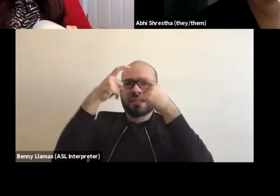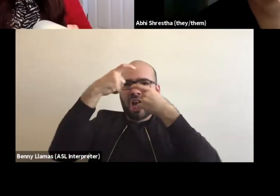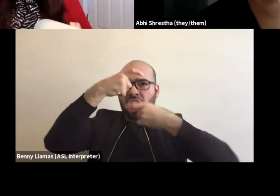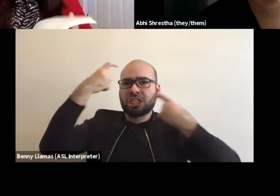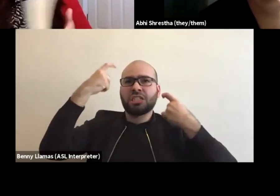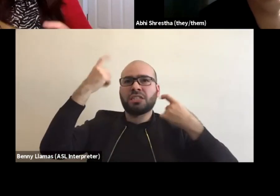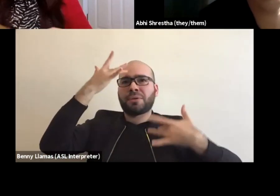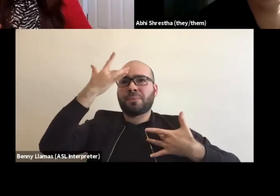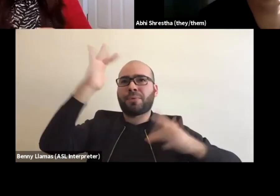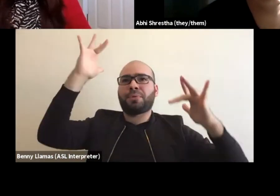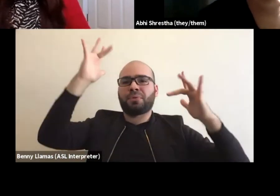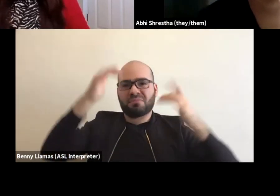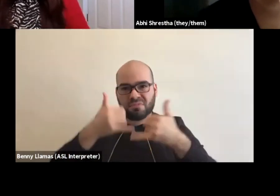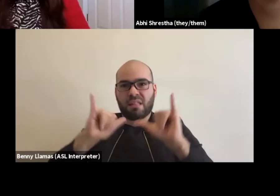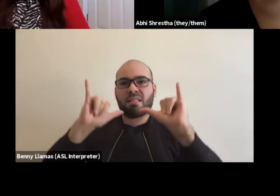gold?